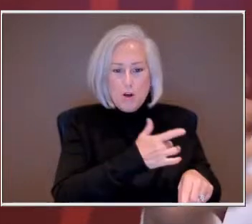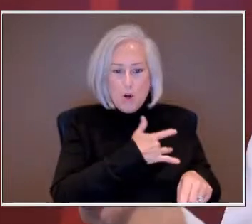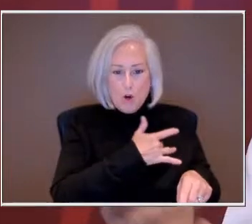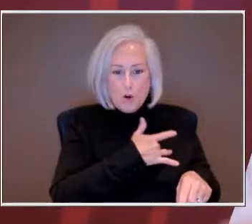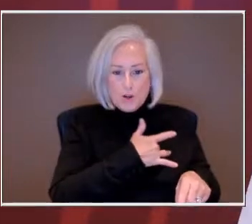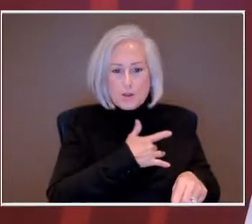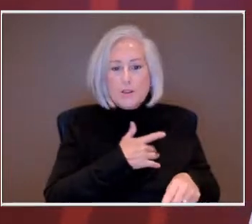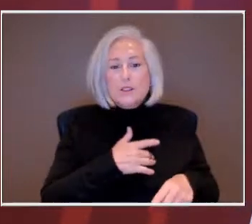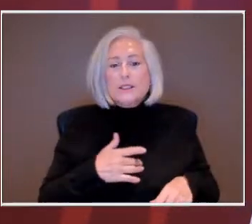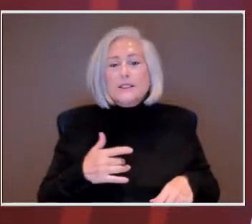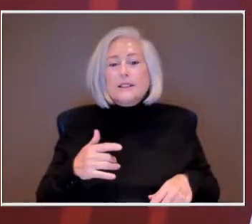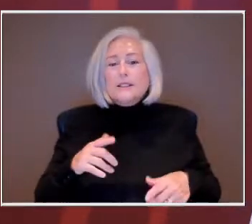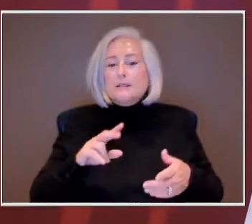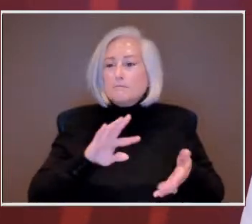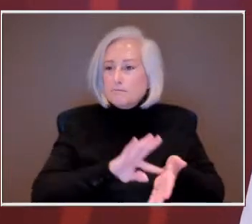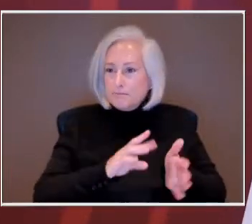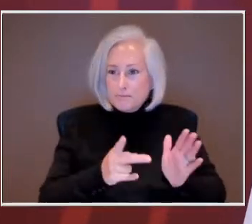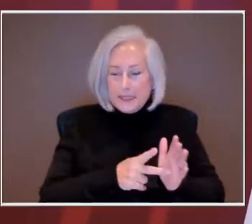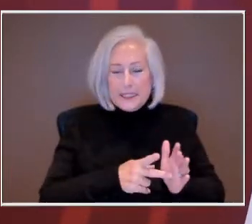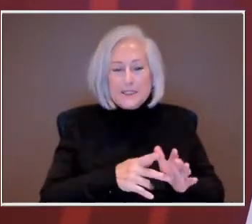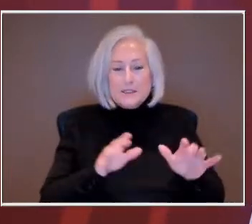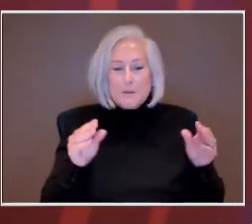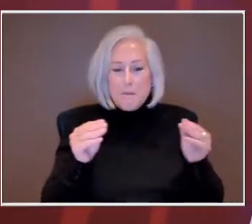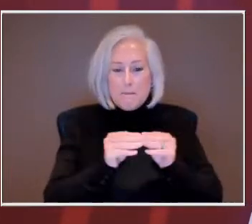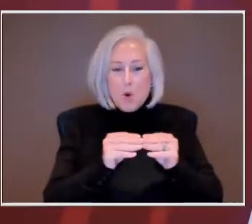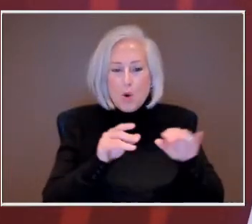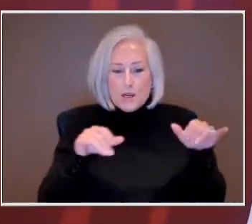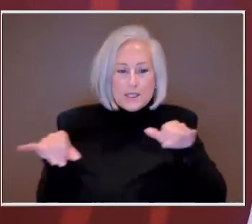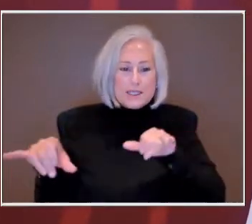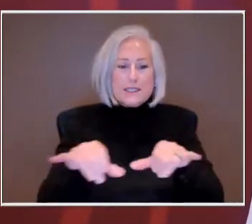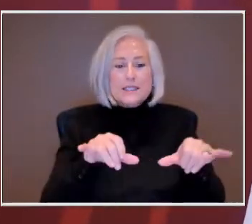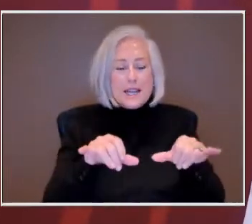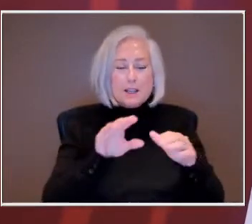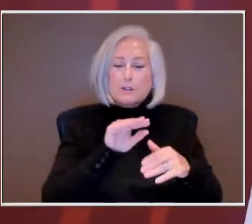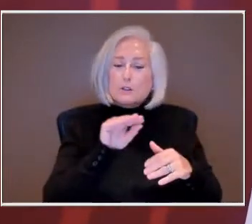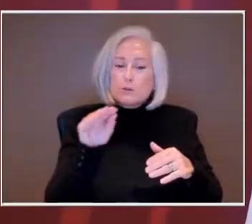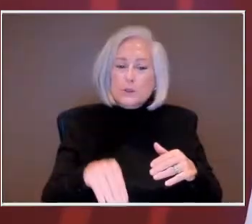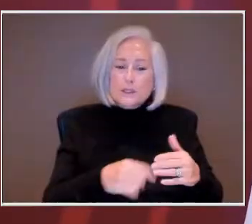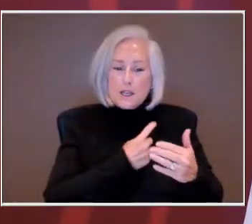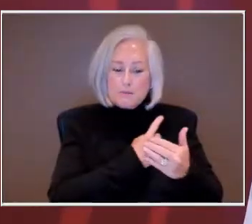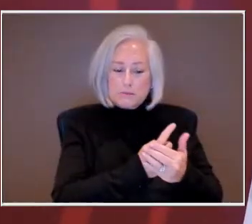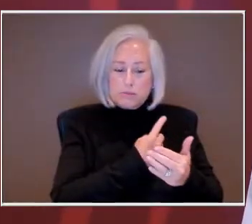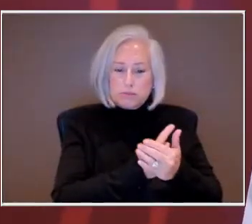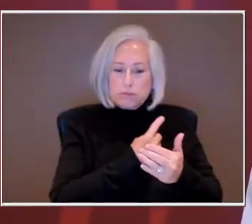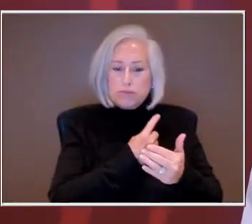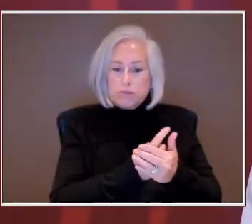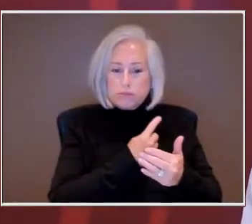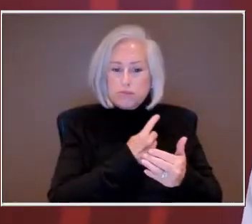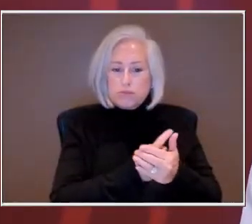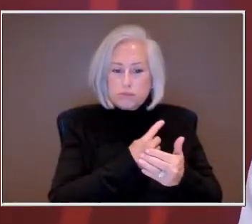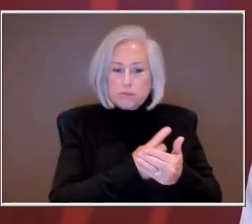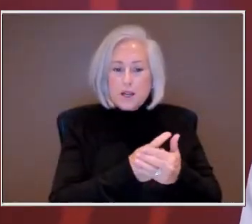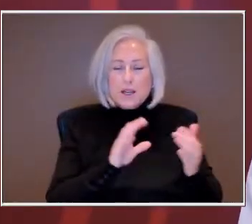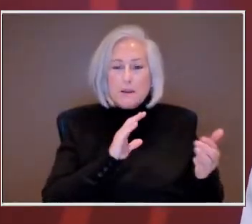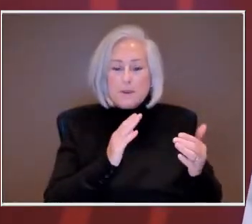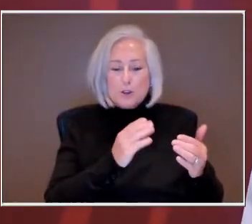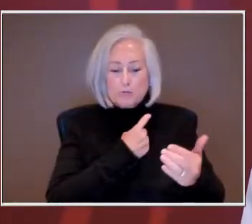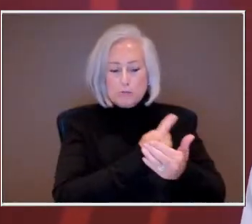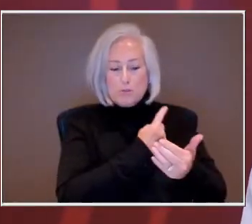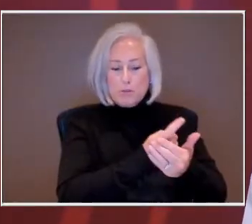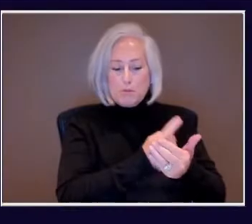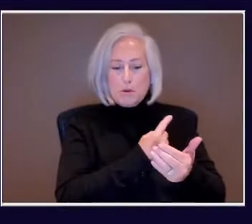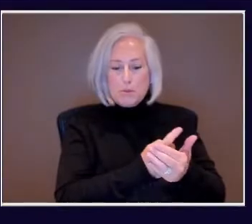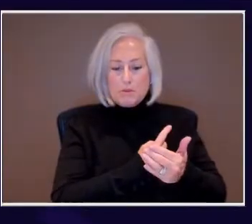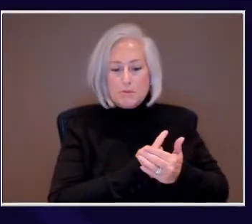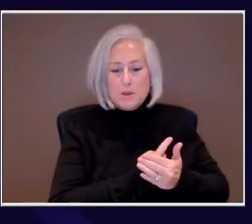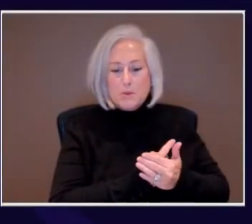doesn't fluctuate as much as a non-transplanted heart will be, but that's about it. How long